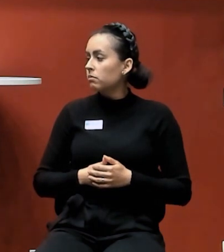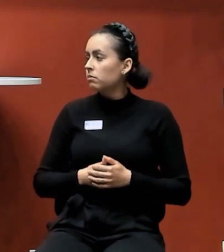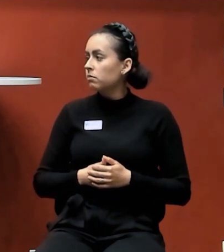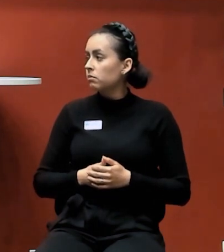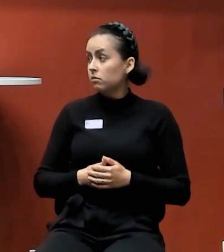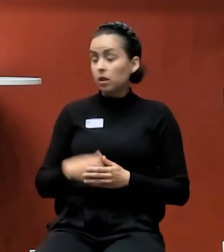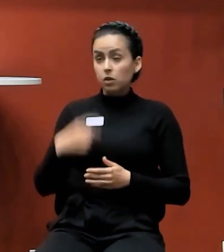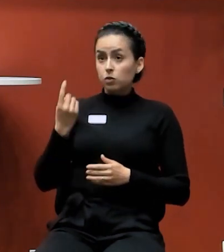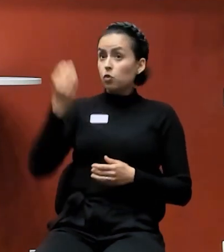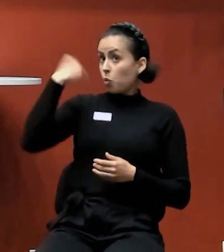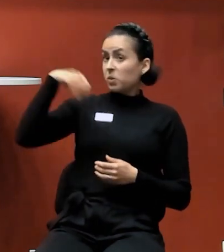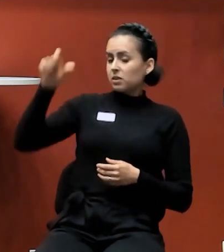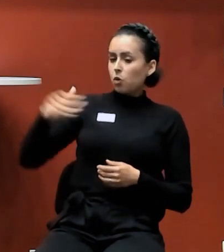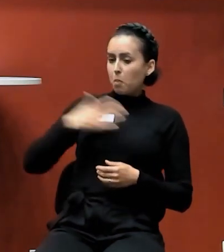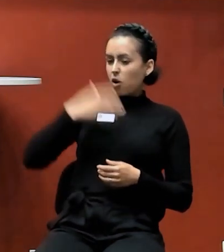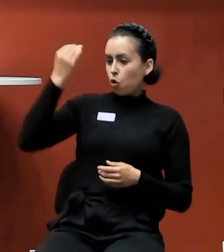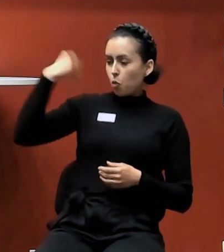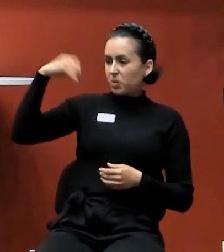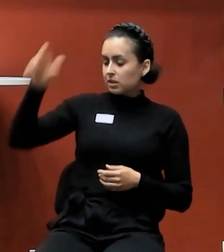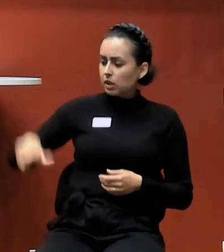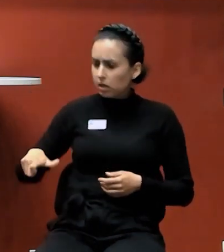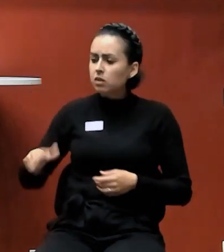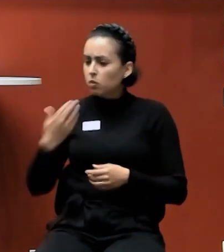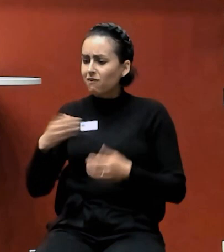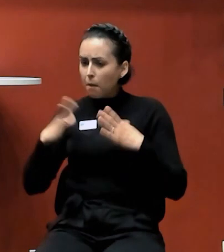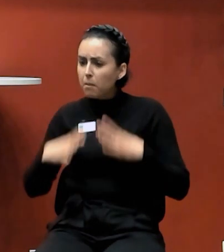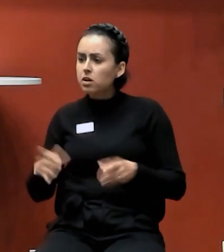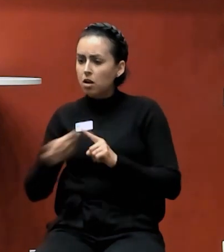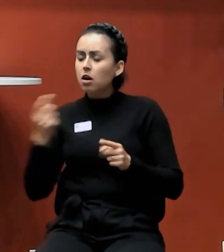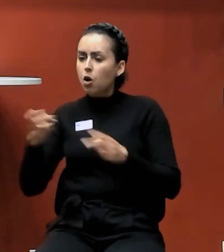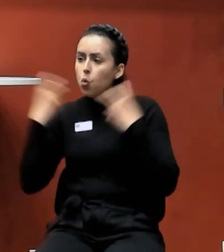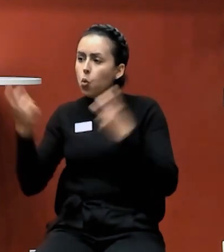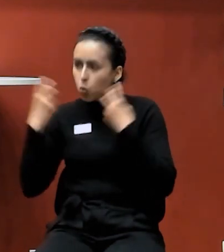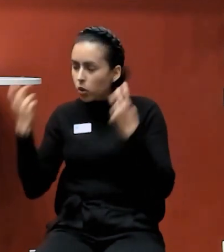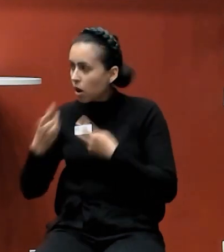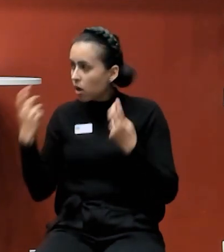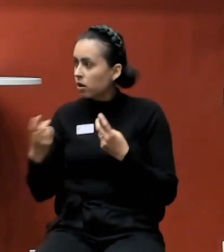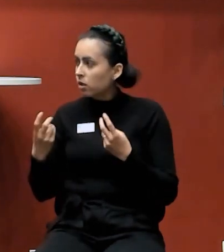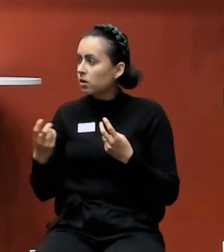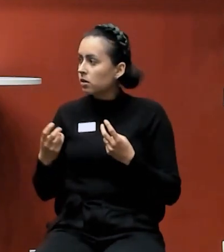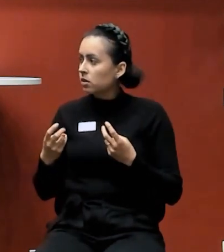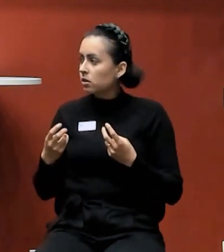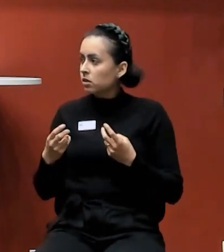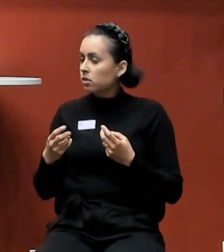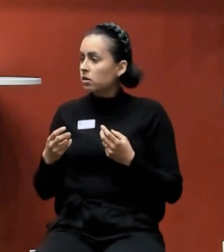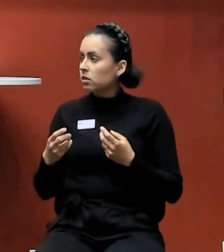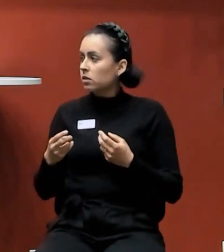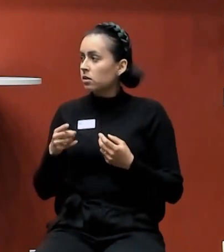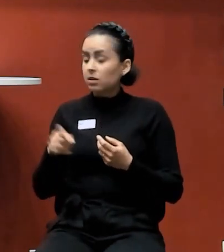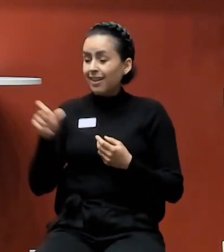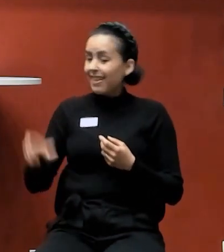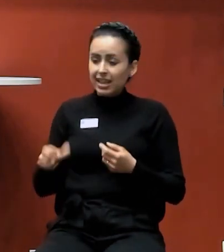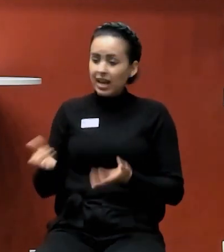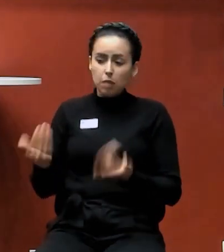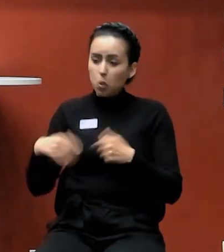one of my students who's disabled suddenly starts shouting. And he's not got very good, not very easy to understand